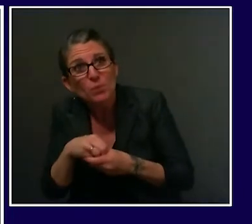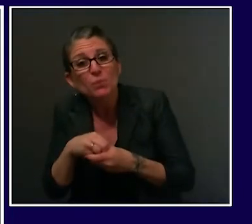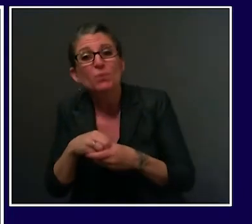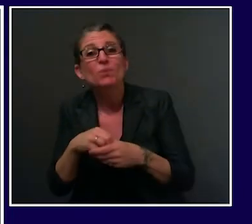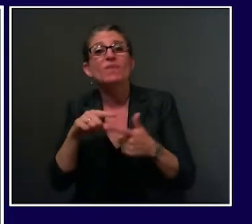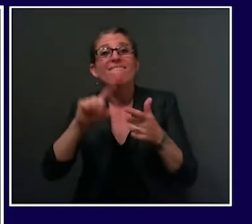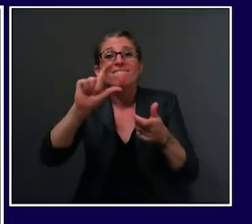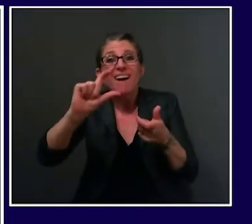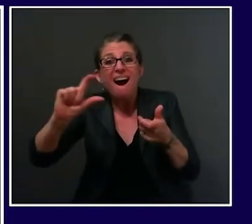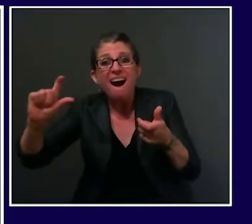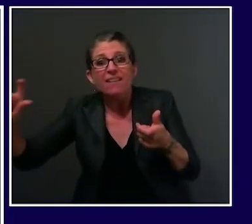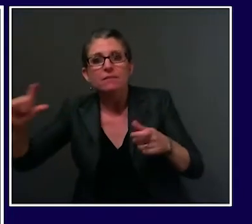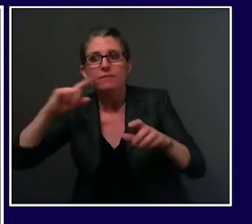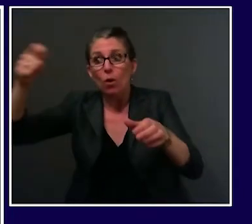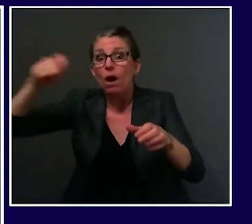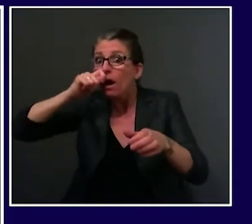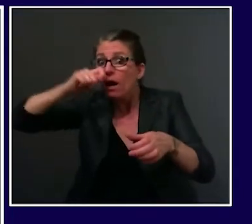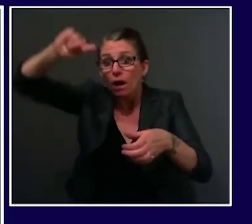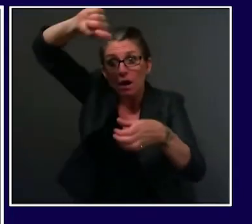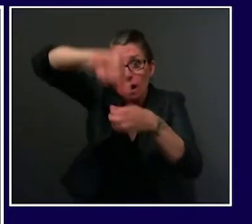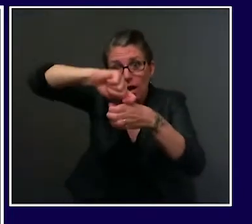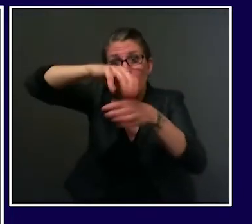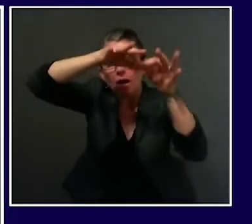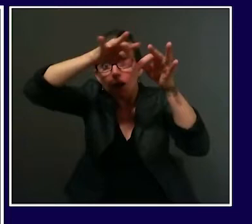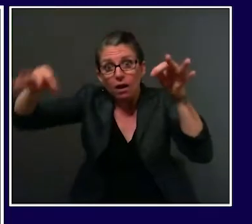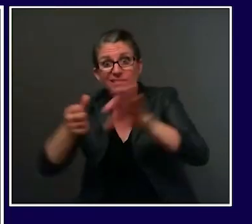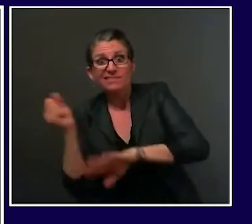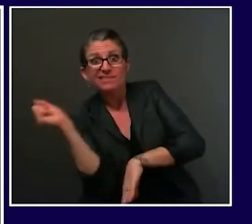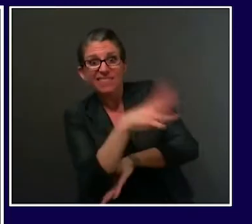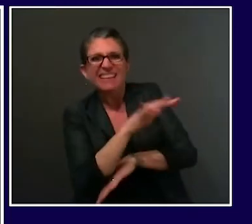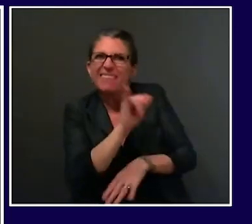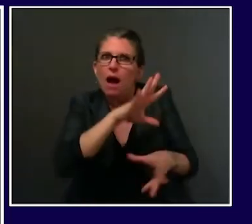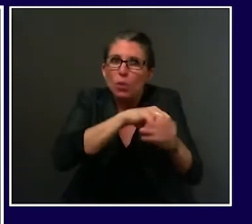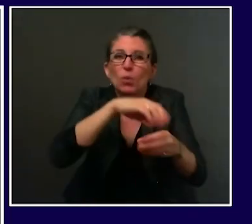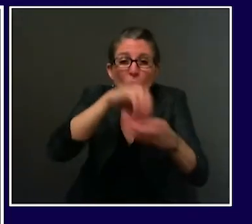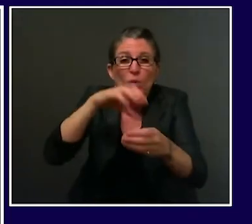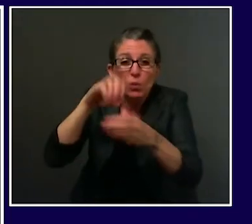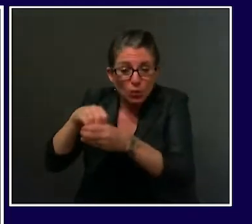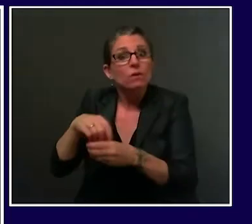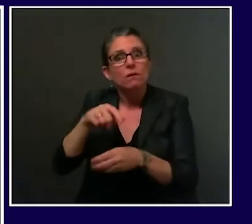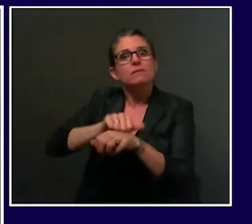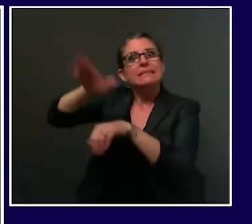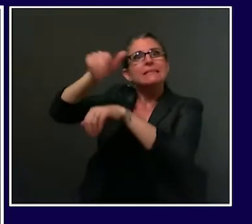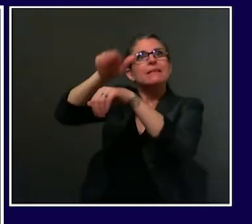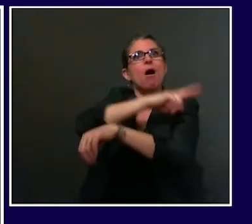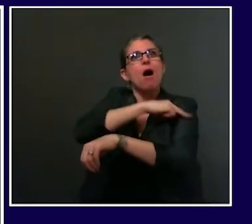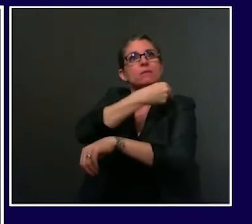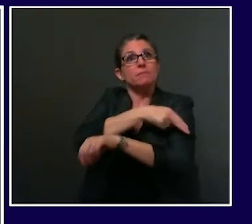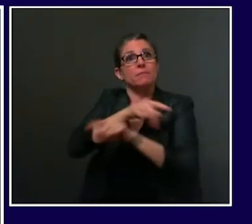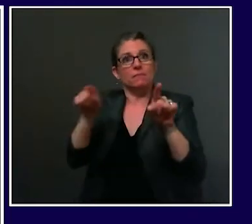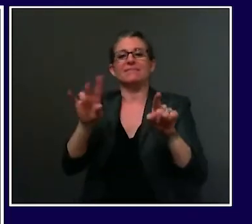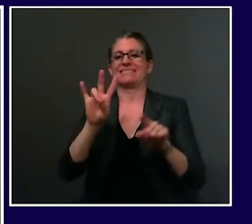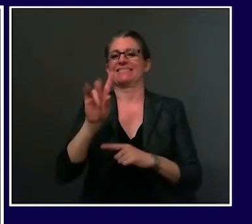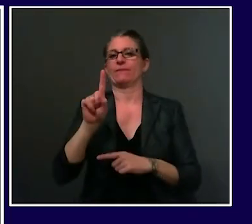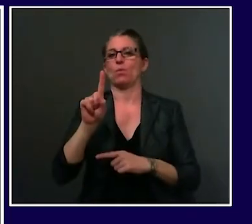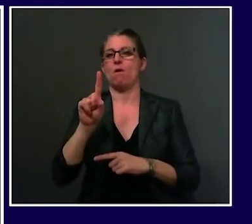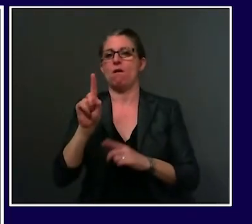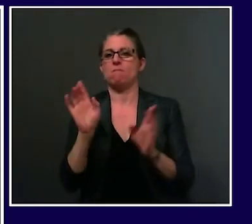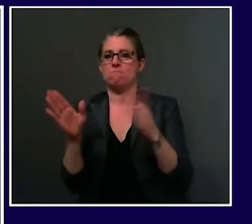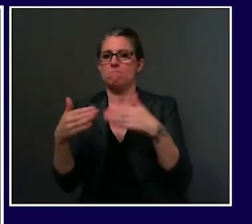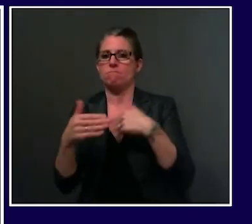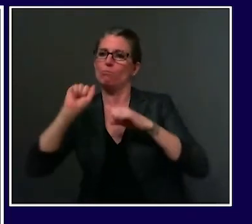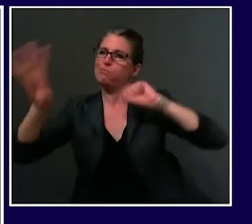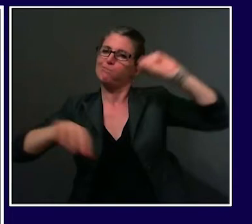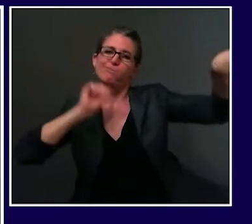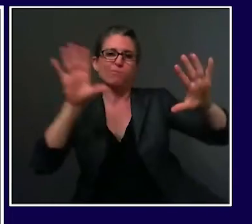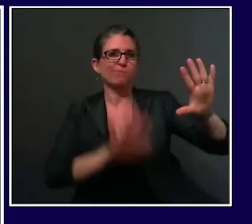state. Thus far, Maine CDC has filled 71 orders for swabs and viral transport media